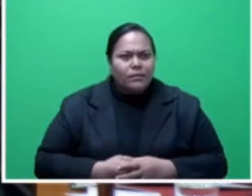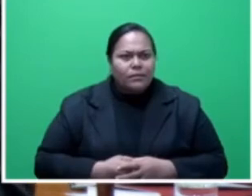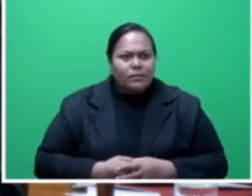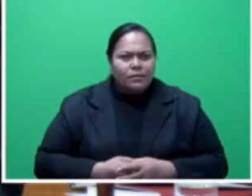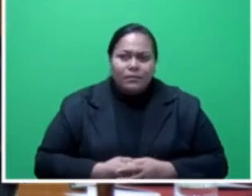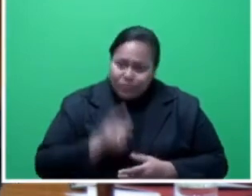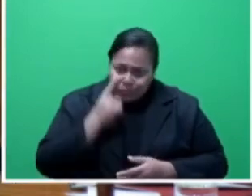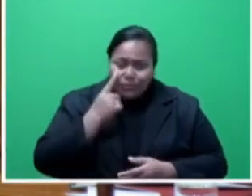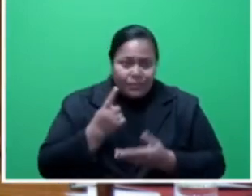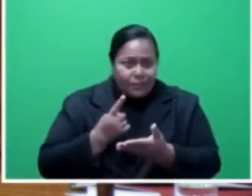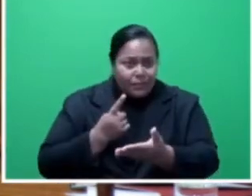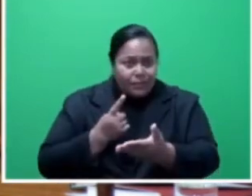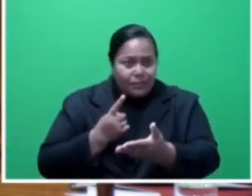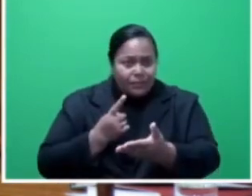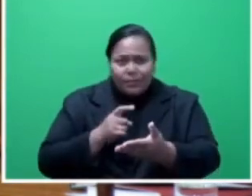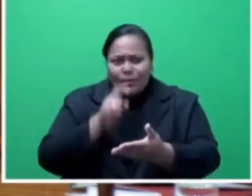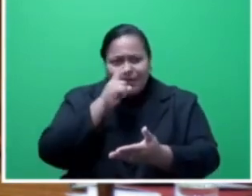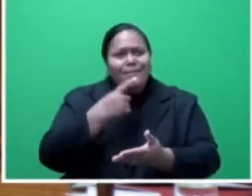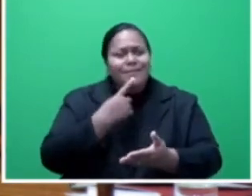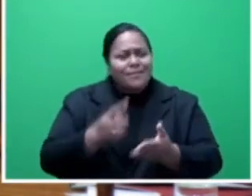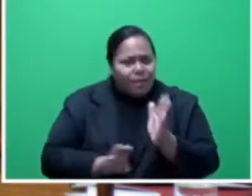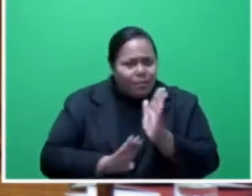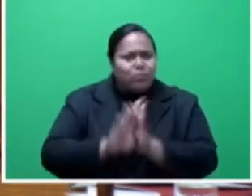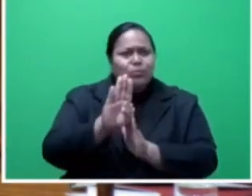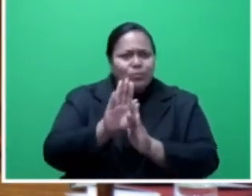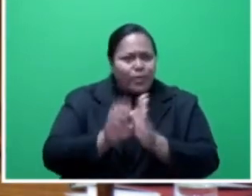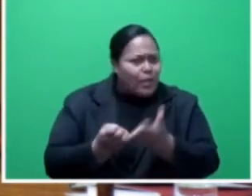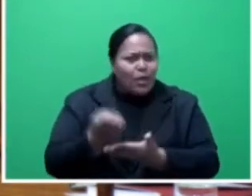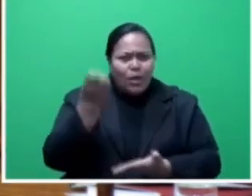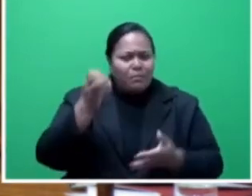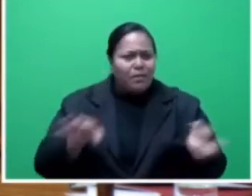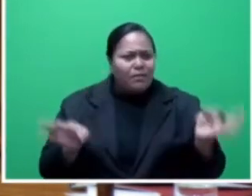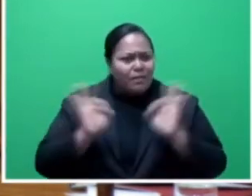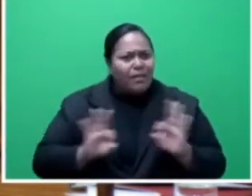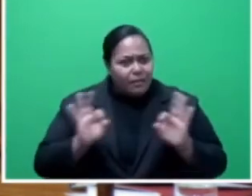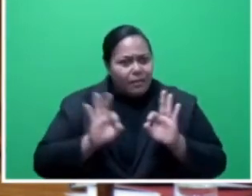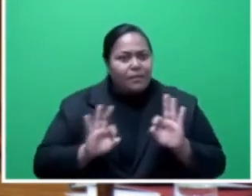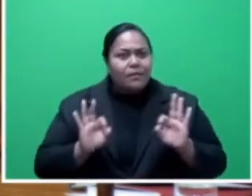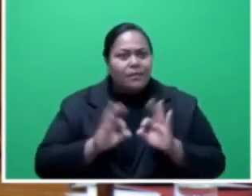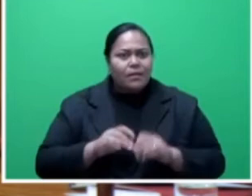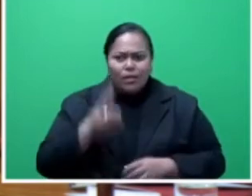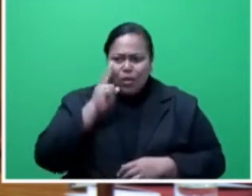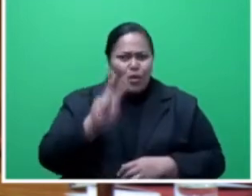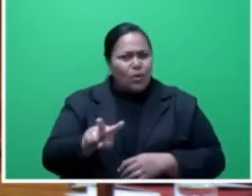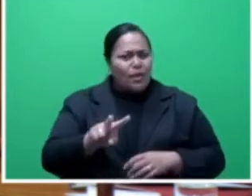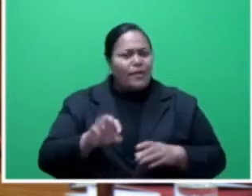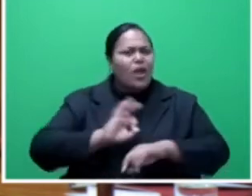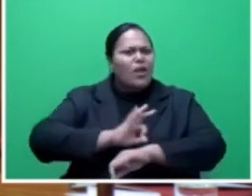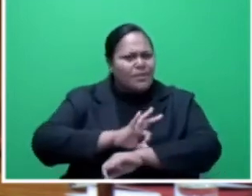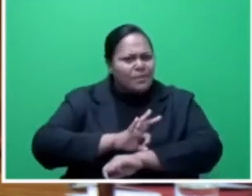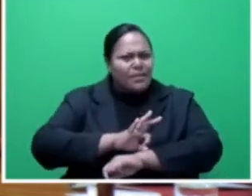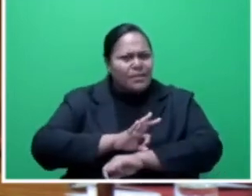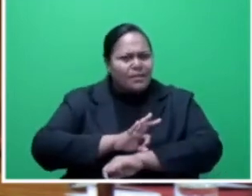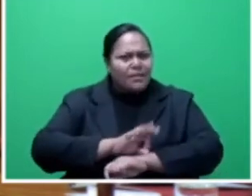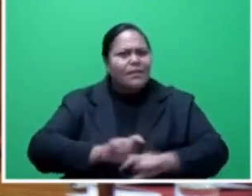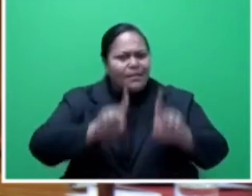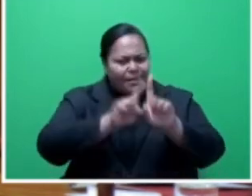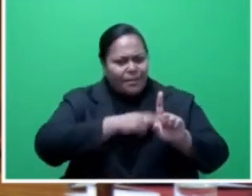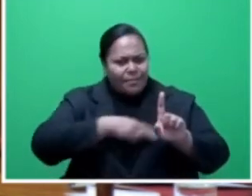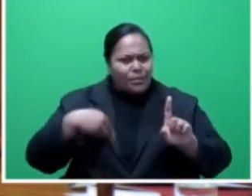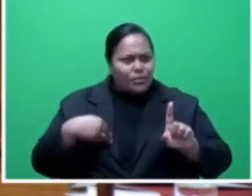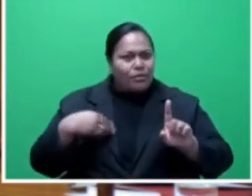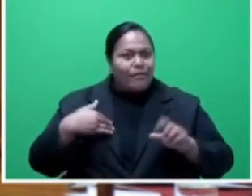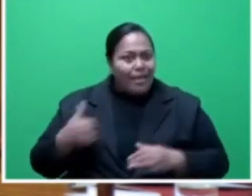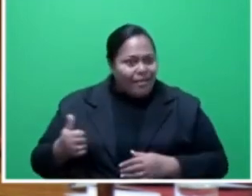having economic growth, economic boom. Look at our hospitals. He sits right beside the Minister of Health.